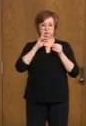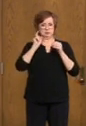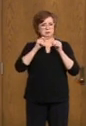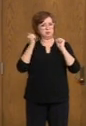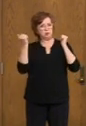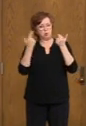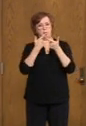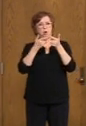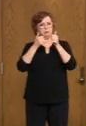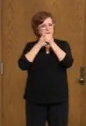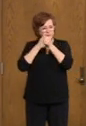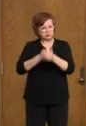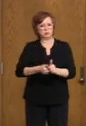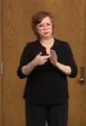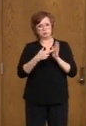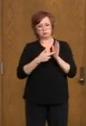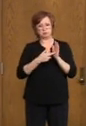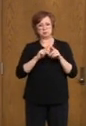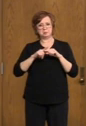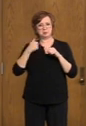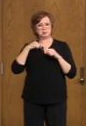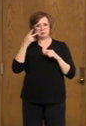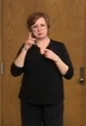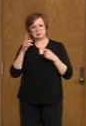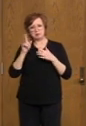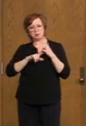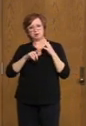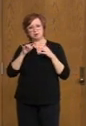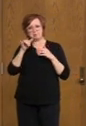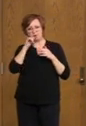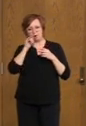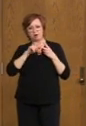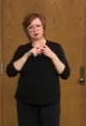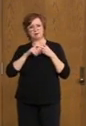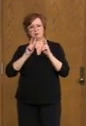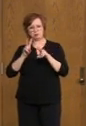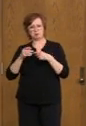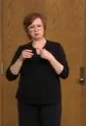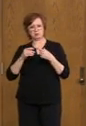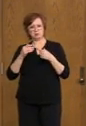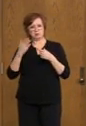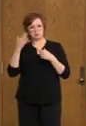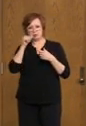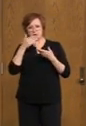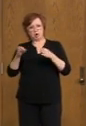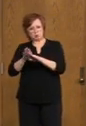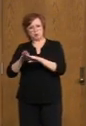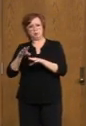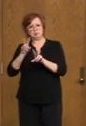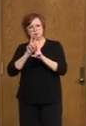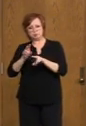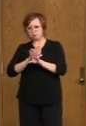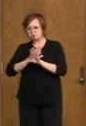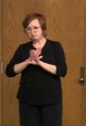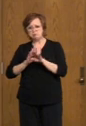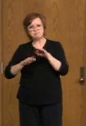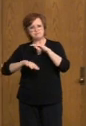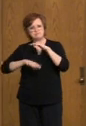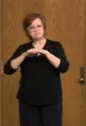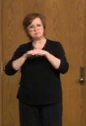seeing is because people aren't following those public health measures in bars or funerals, why don't we take those activities away and bring down more restrictions to